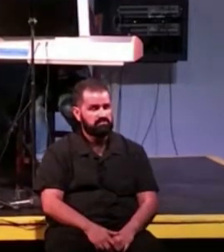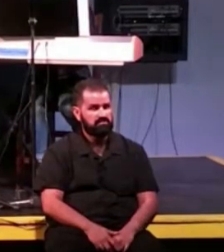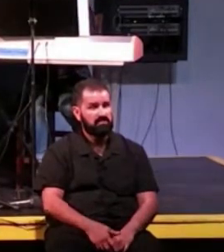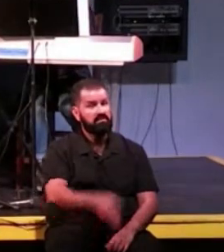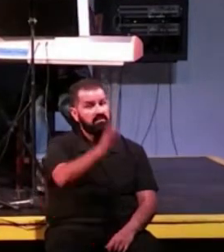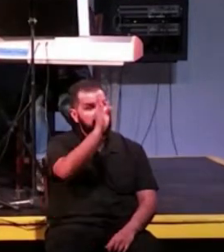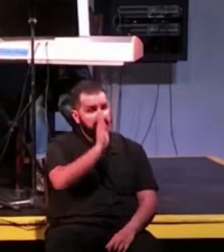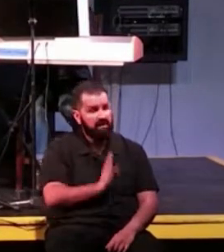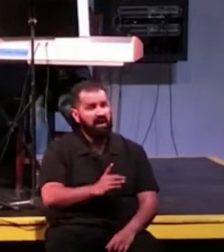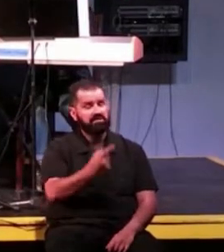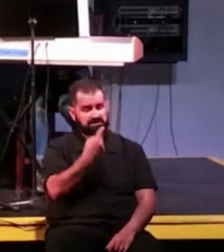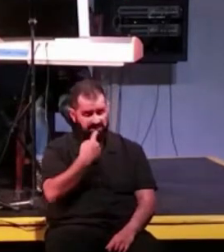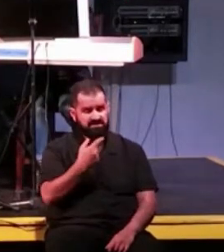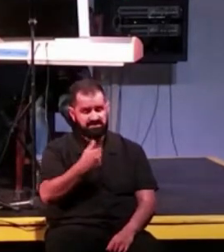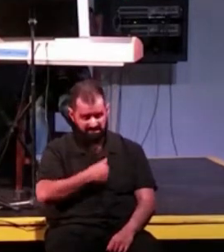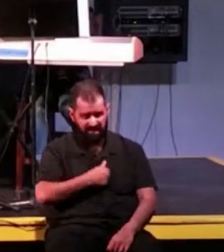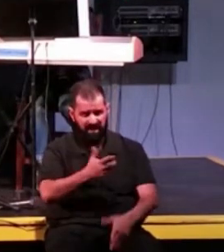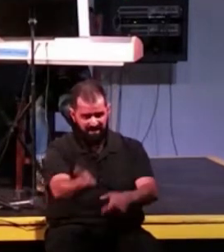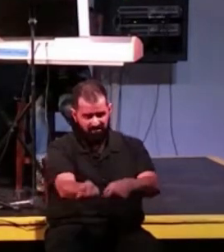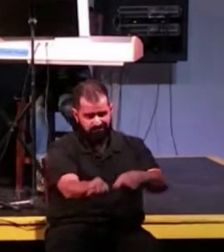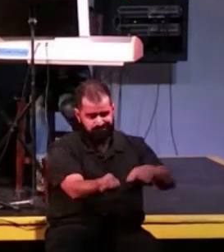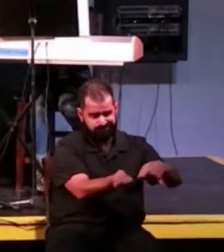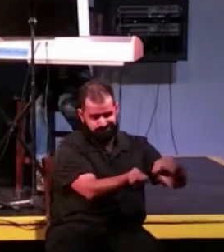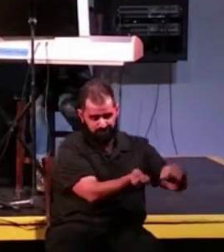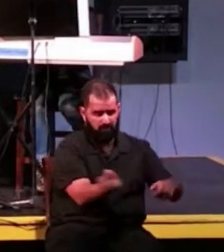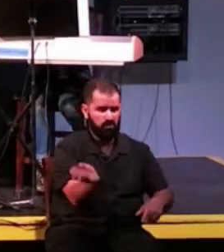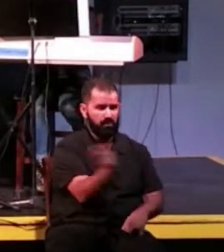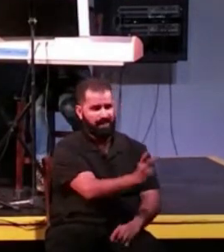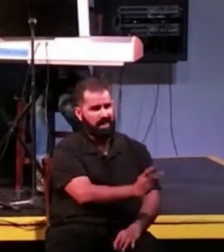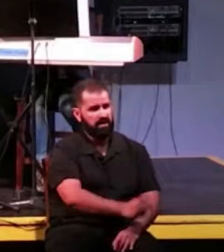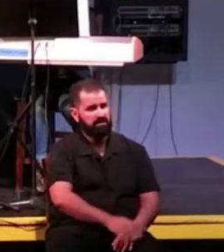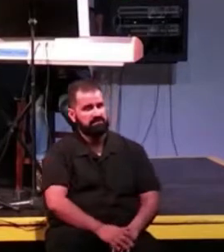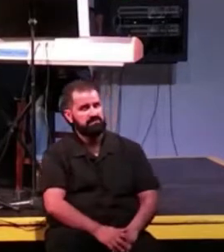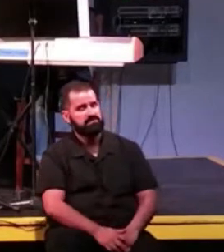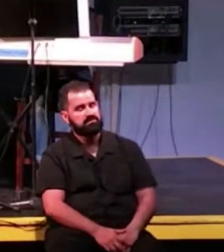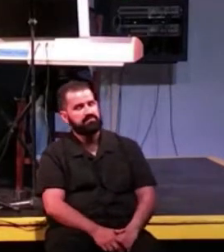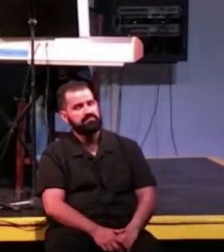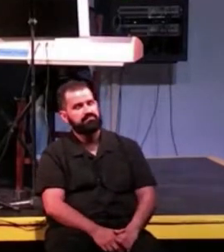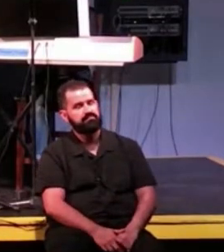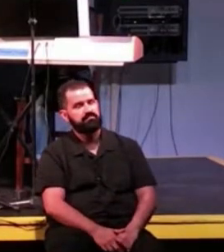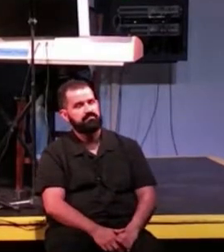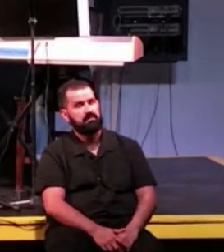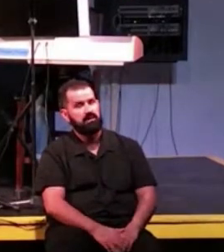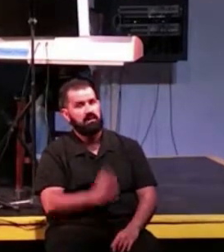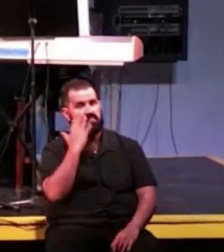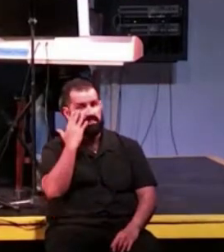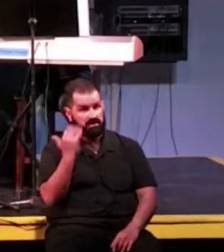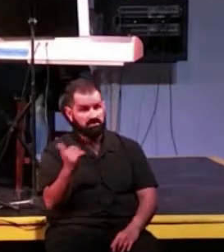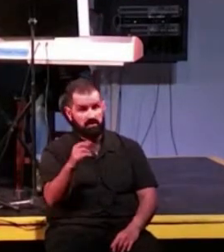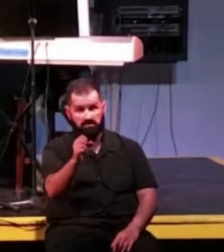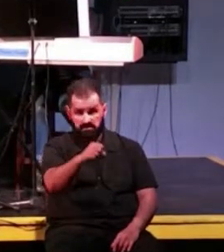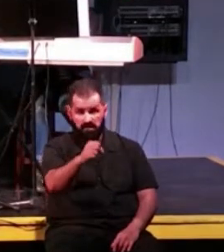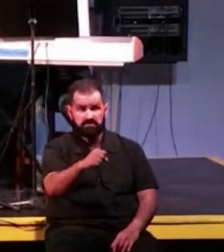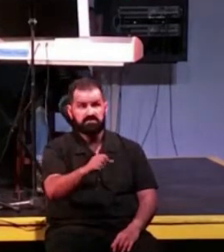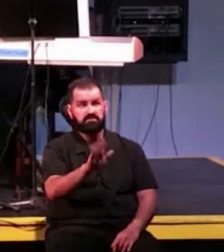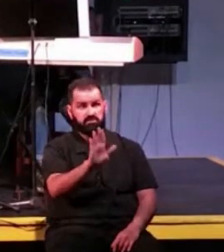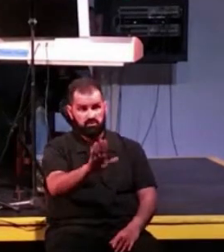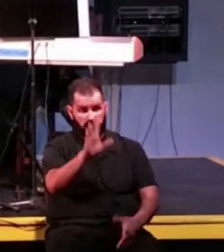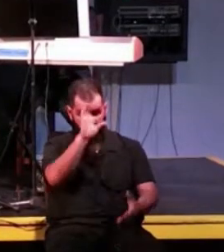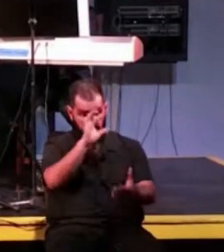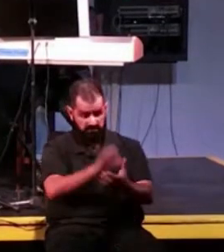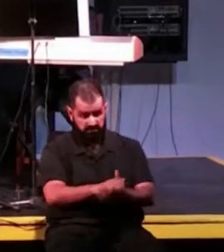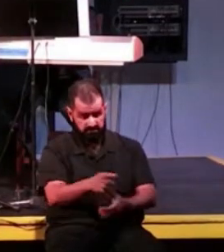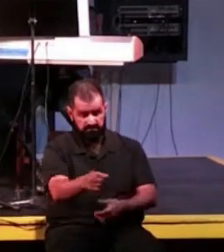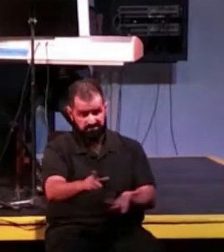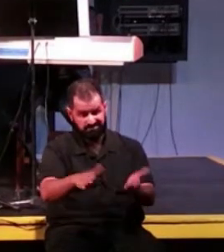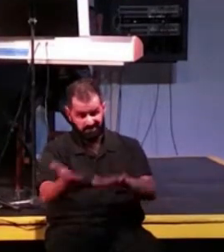God says, I'm bringing you back. That's why, yes, your husband had to